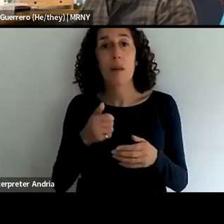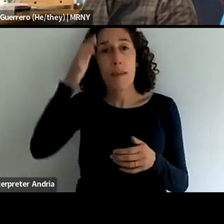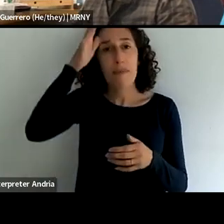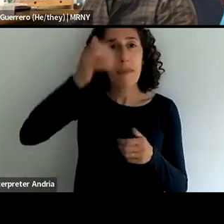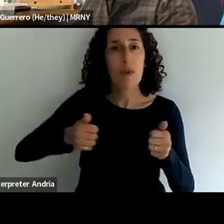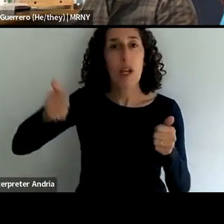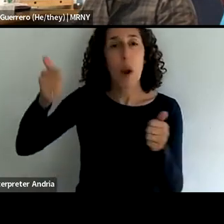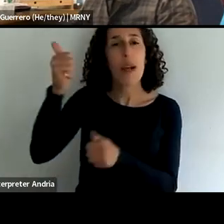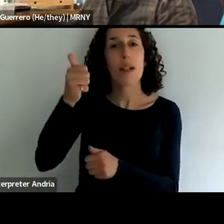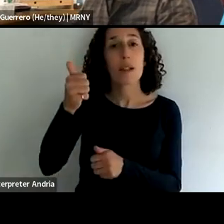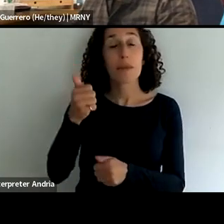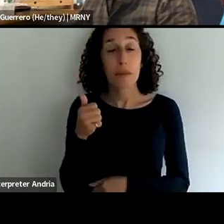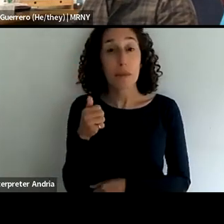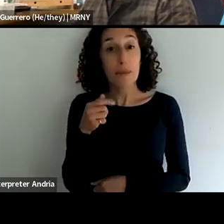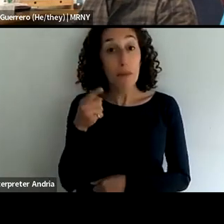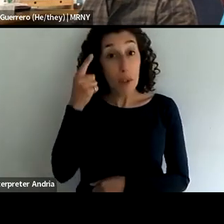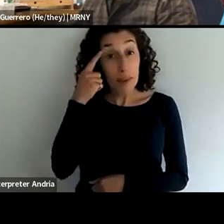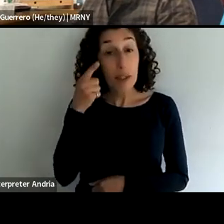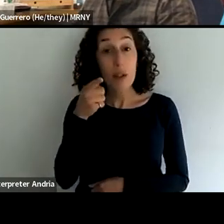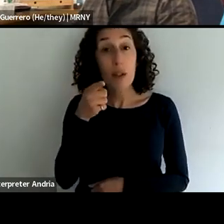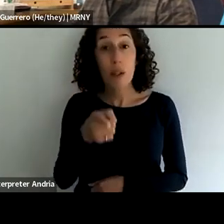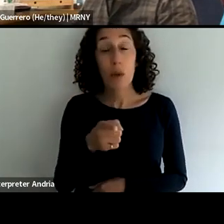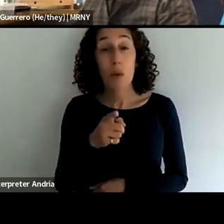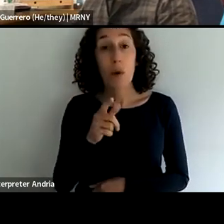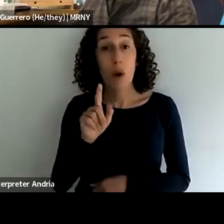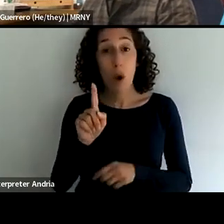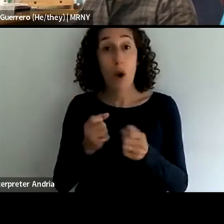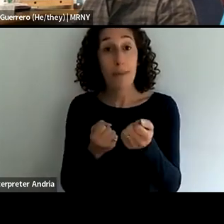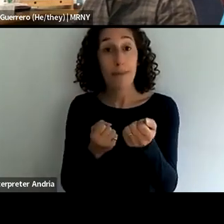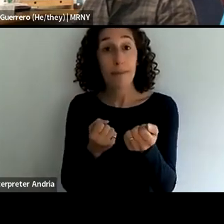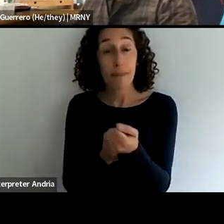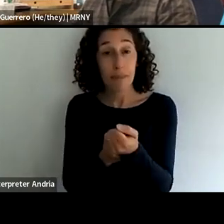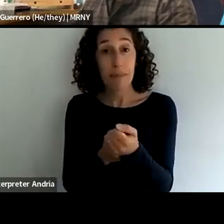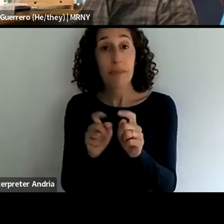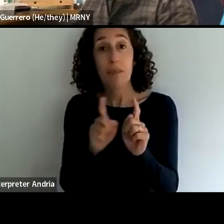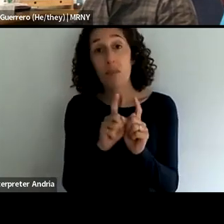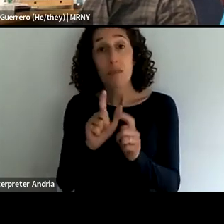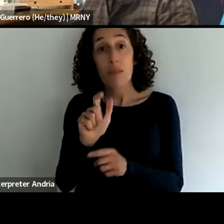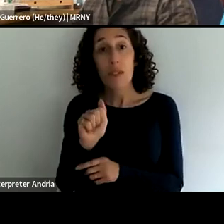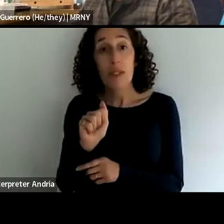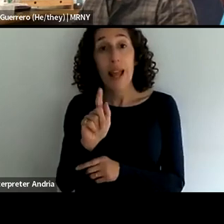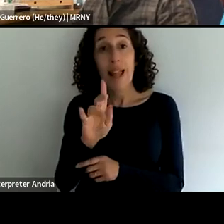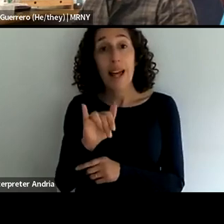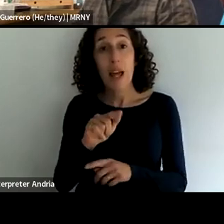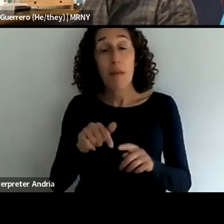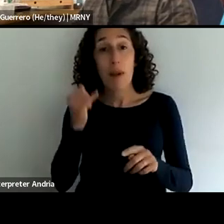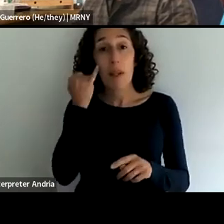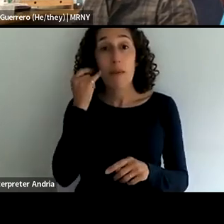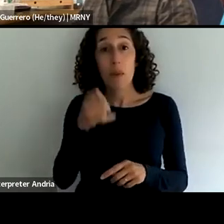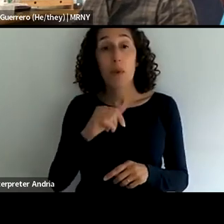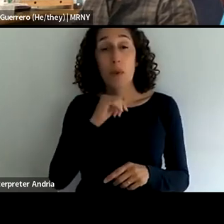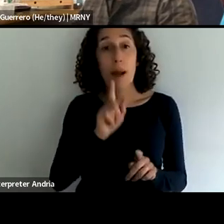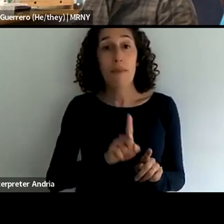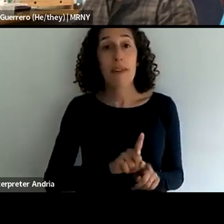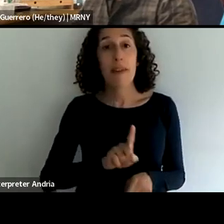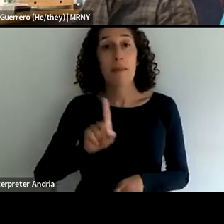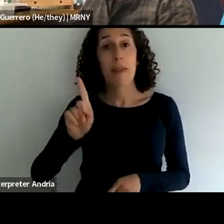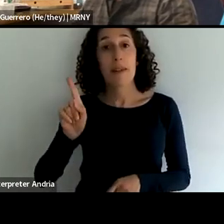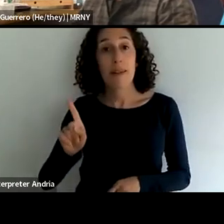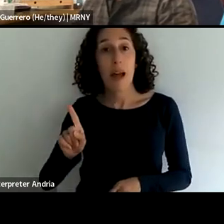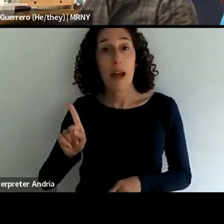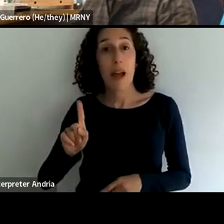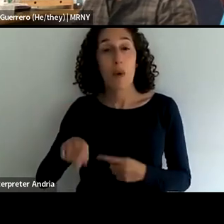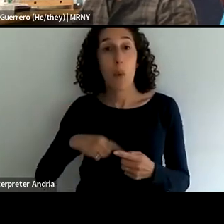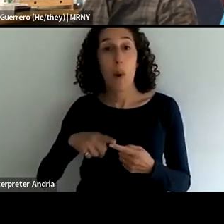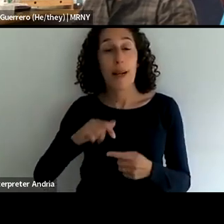but if you aren't actually listening, or if you aren't actually stepping aside when it's not your time to talk, what are you